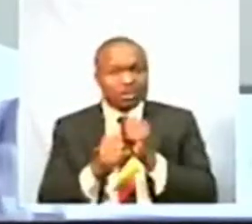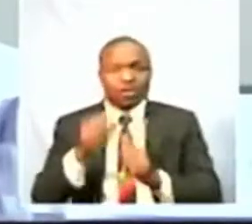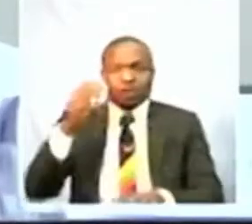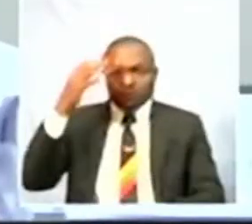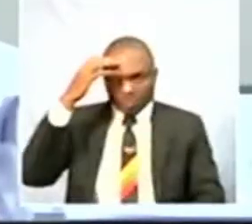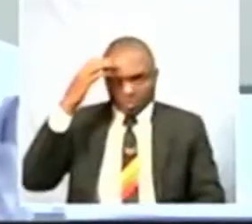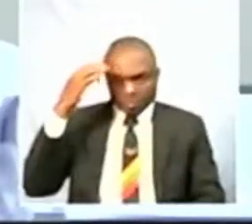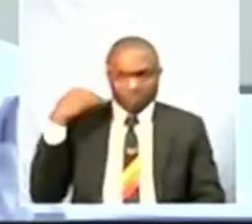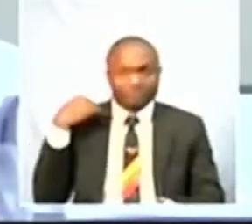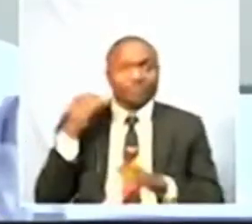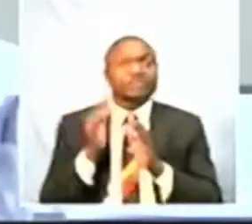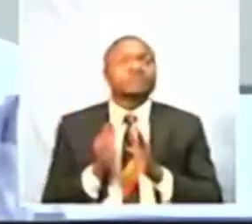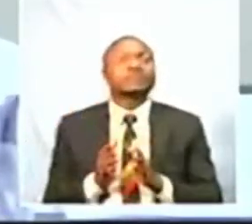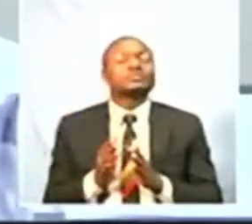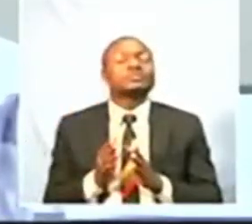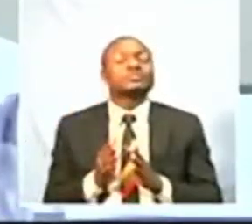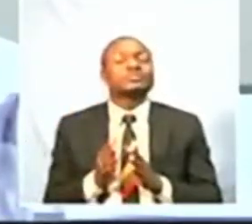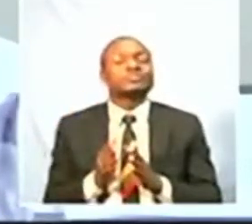officers.